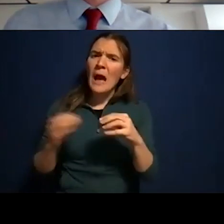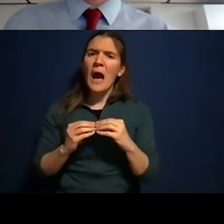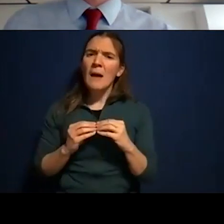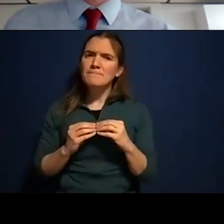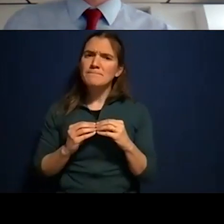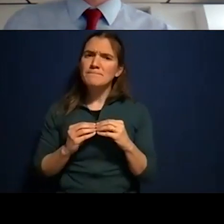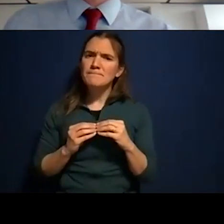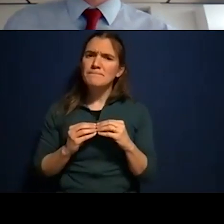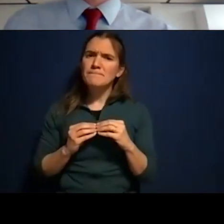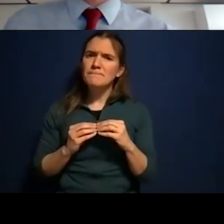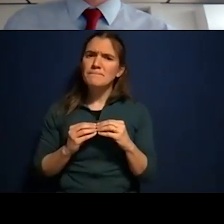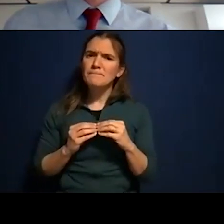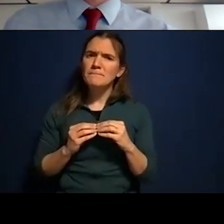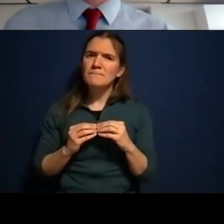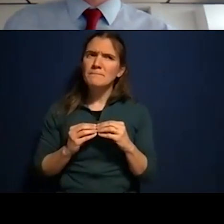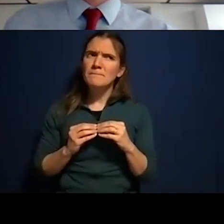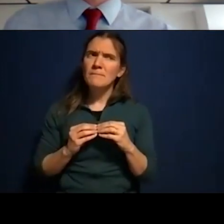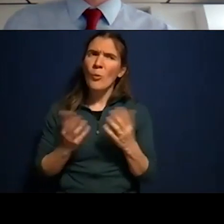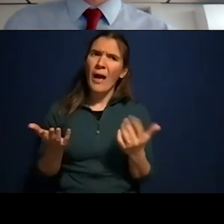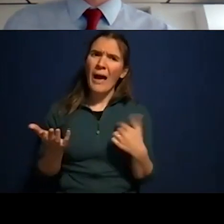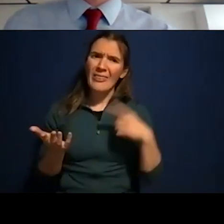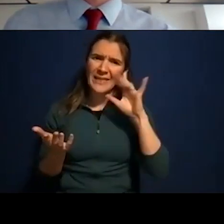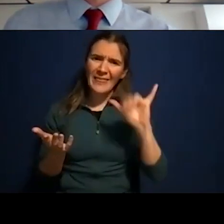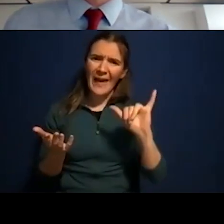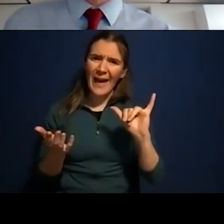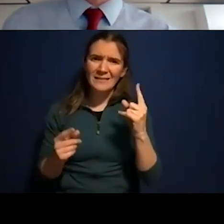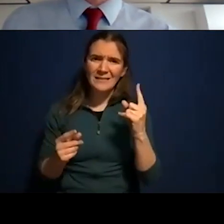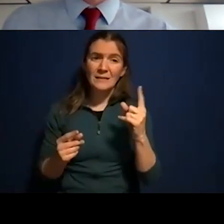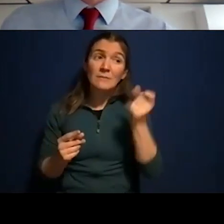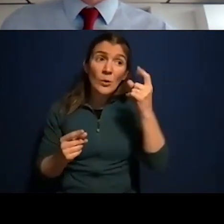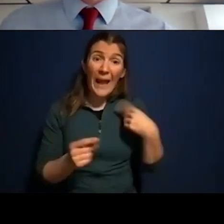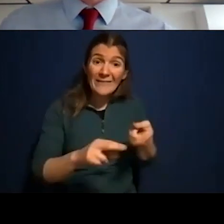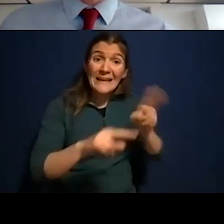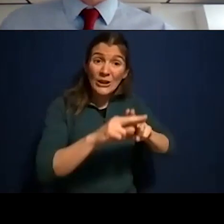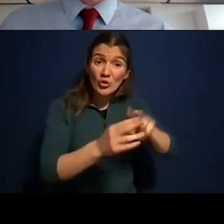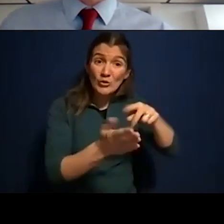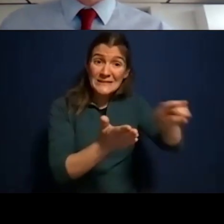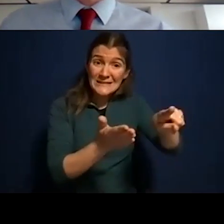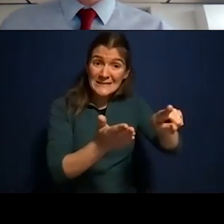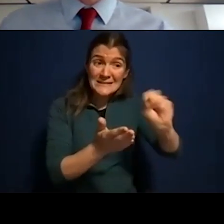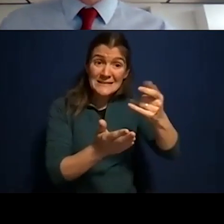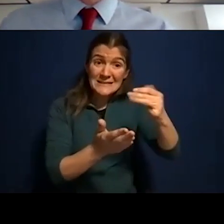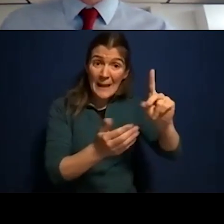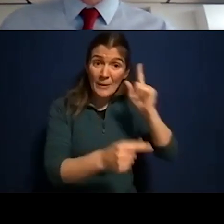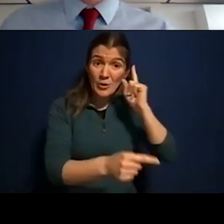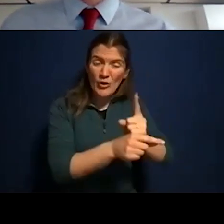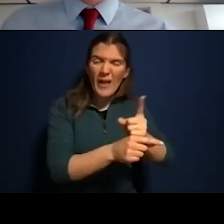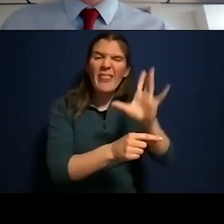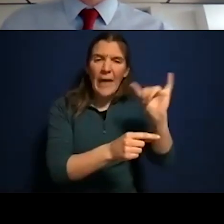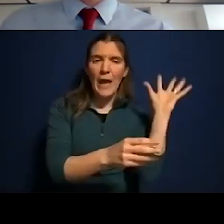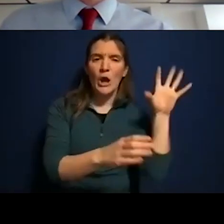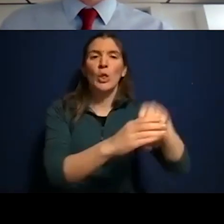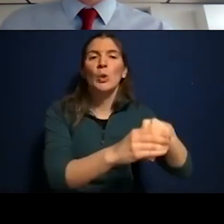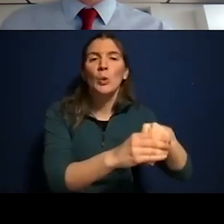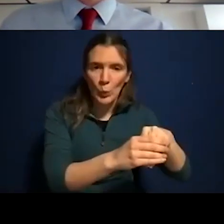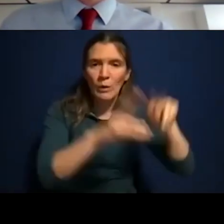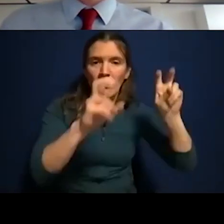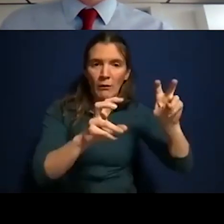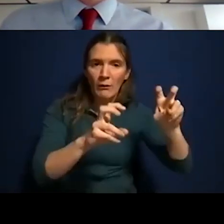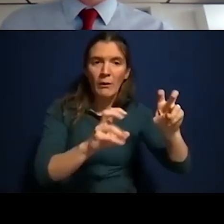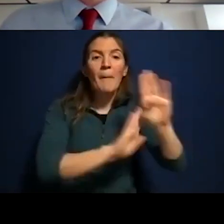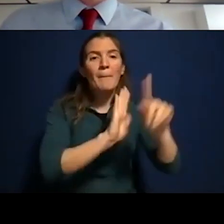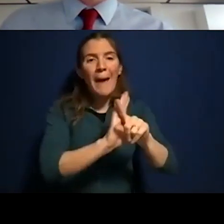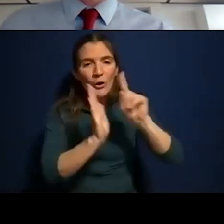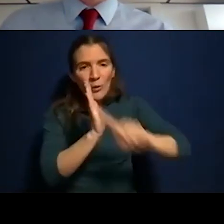I would think that would be within our increased stipend. you know, the background